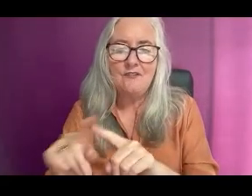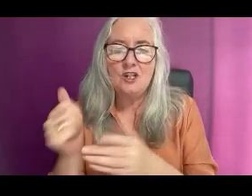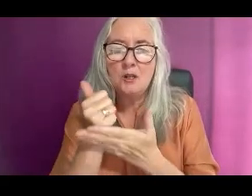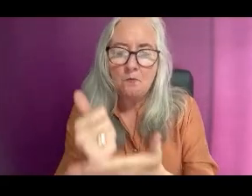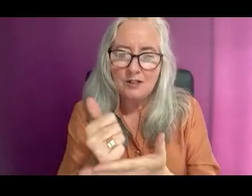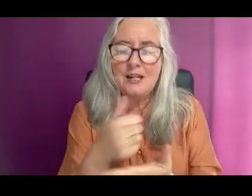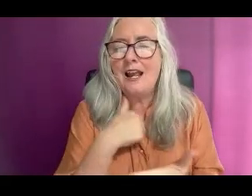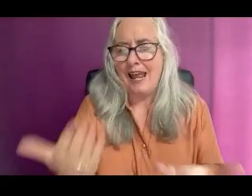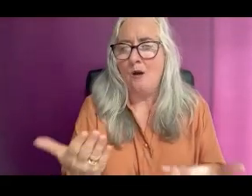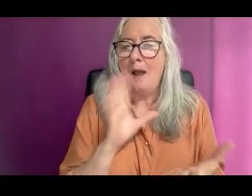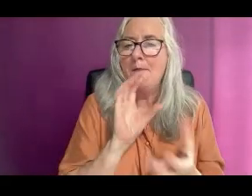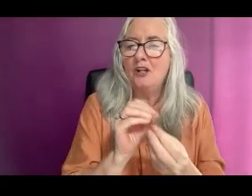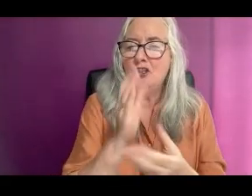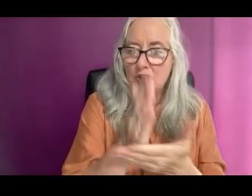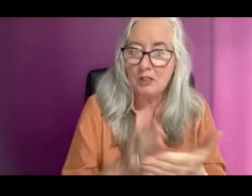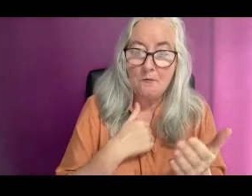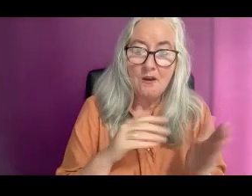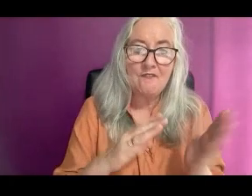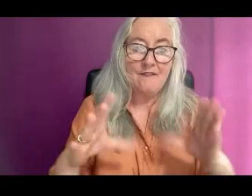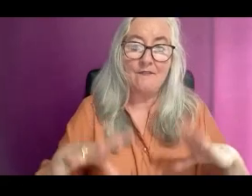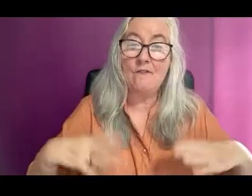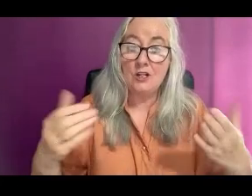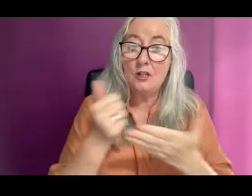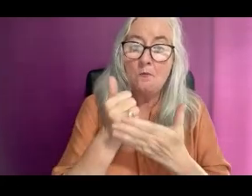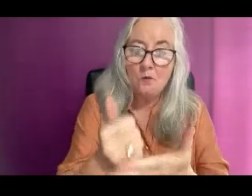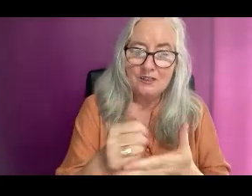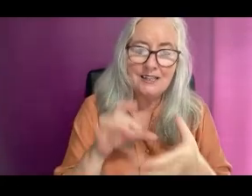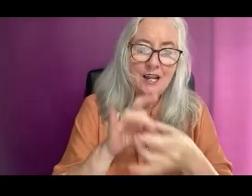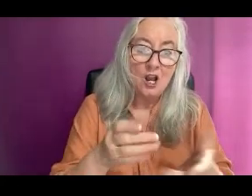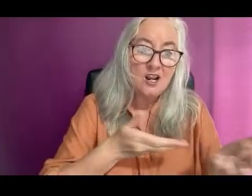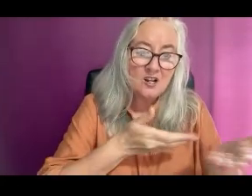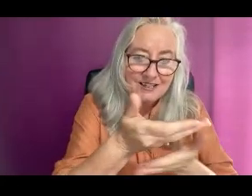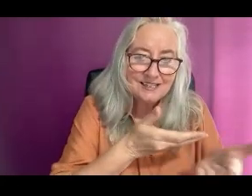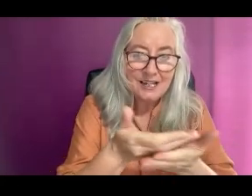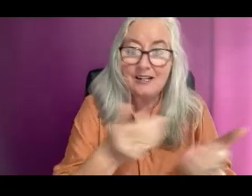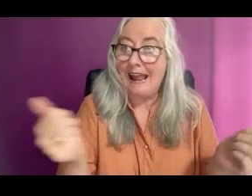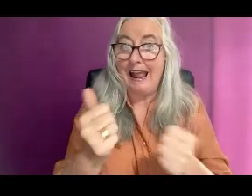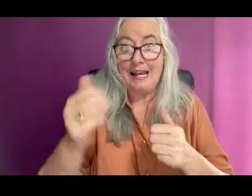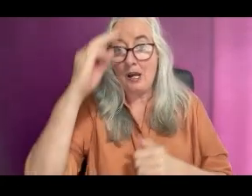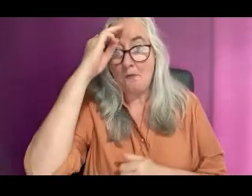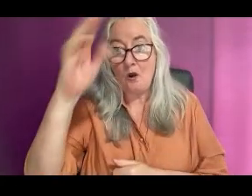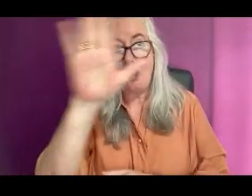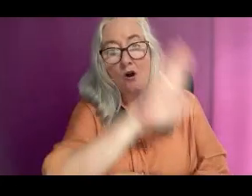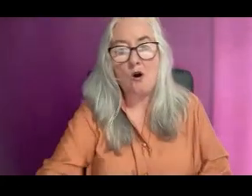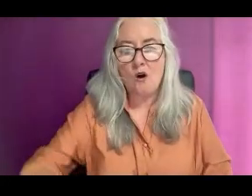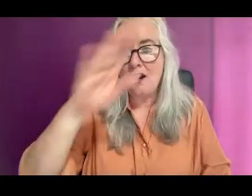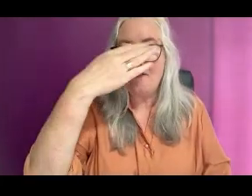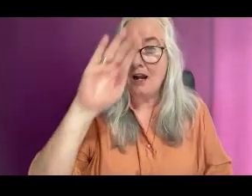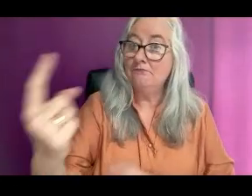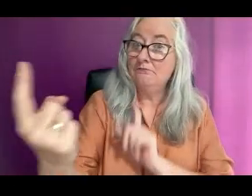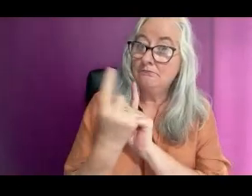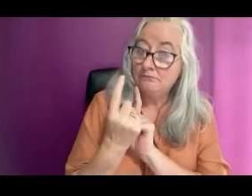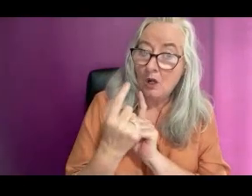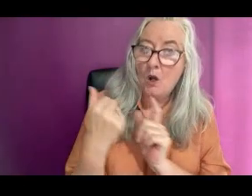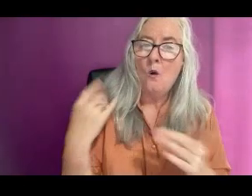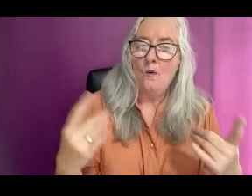some. We provide free supports in terms of consultation, so any employer from Ireland can come to us. We are more than happy to